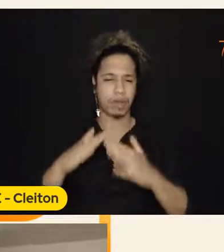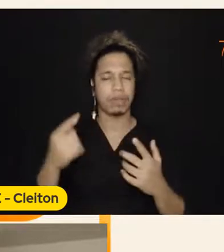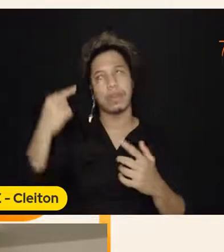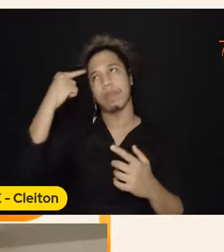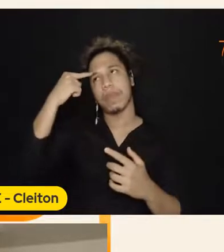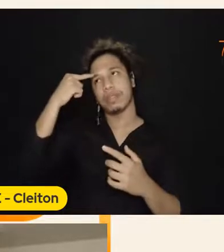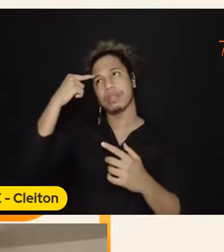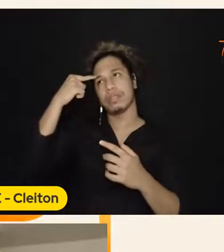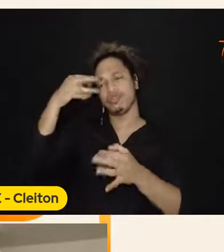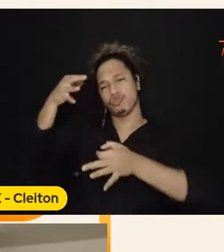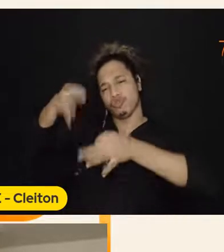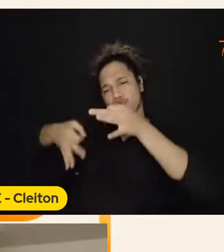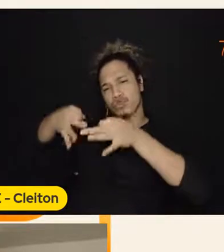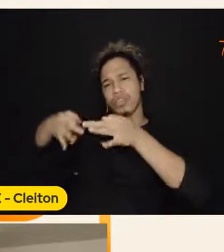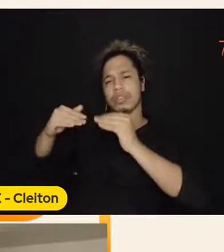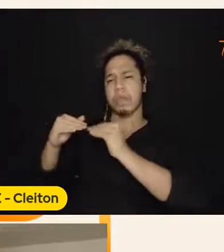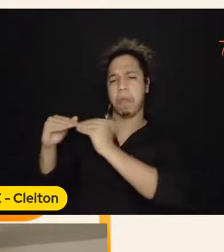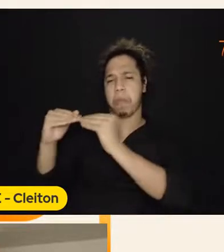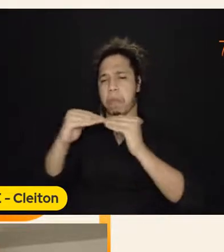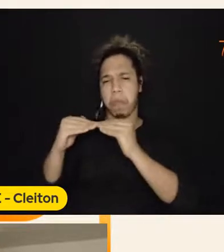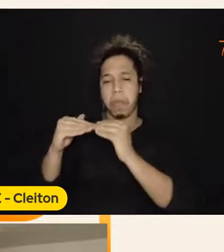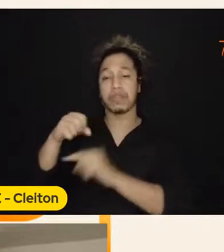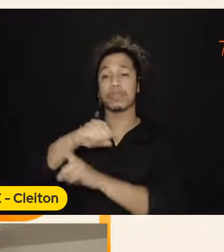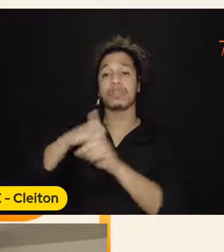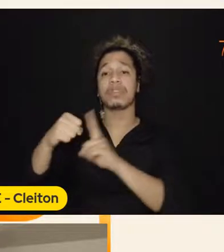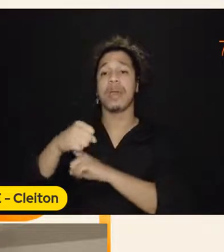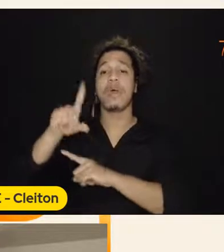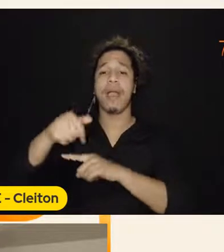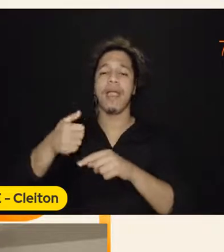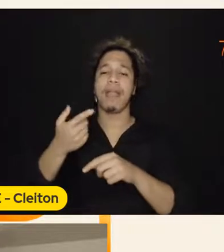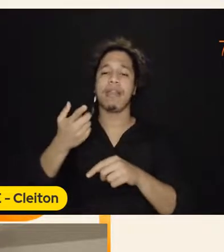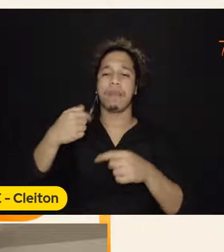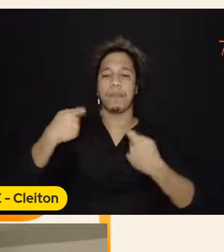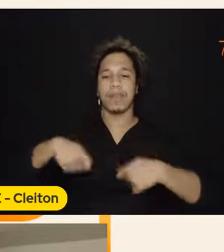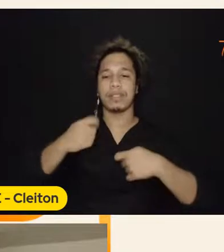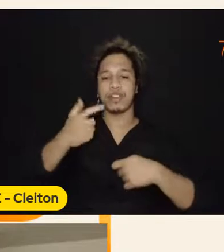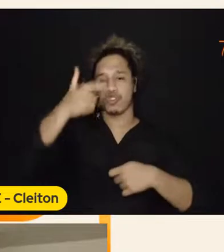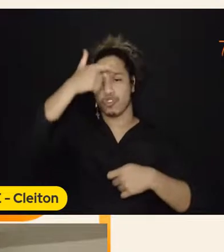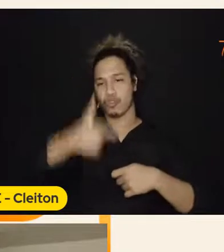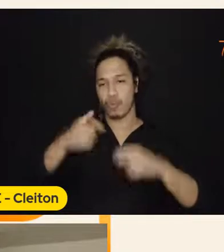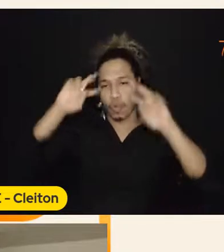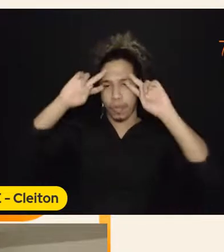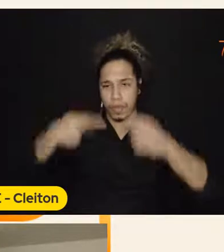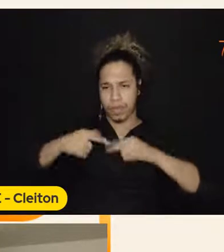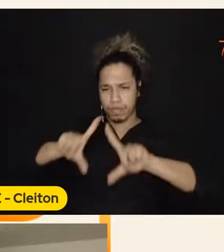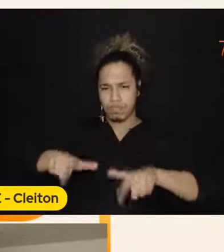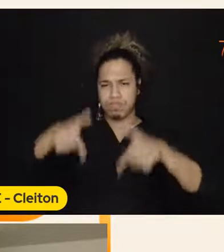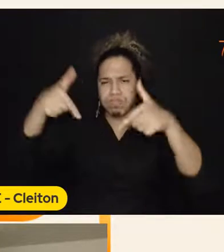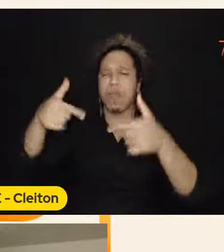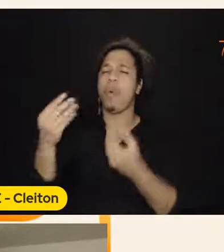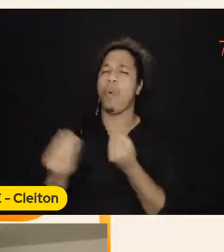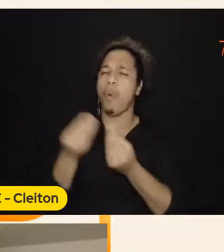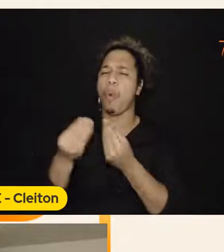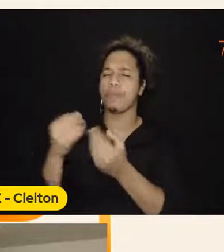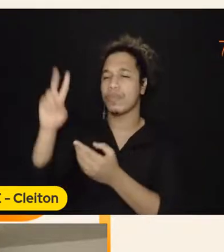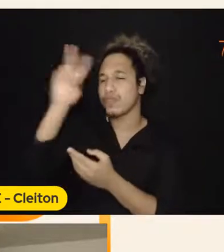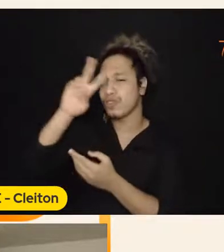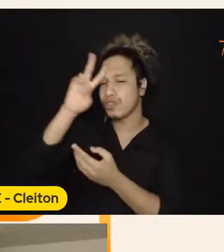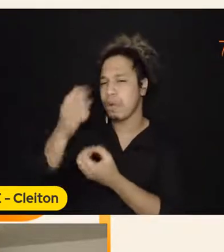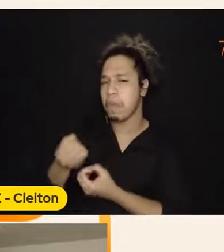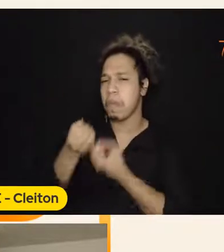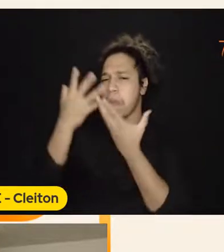justice, it's through action. This is one of the ways that we can do, either through stories, place-based